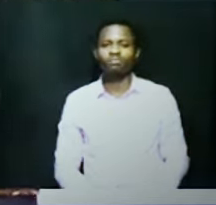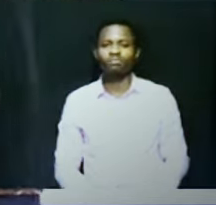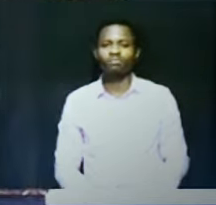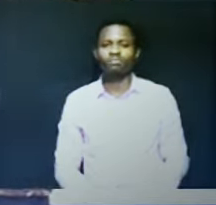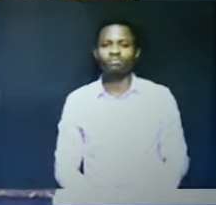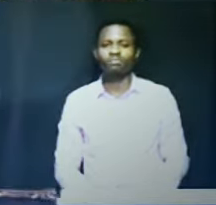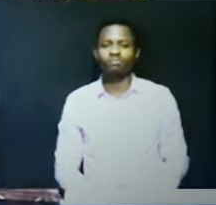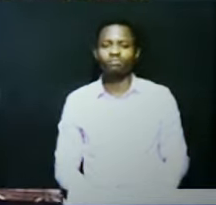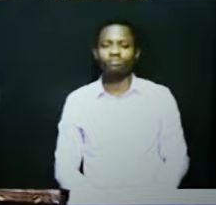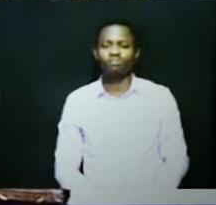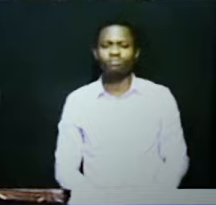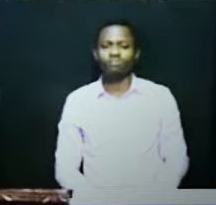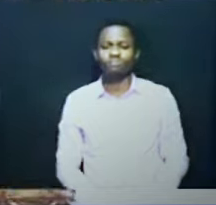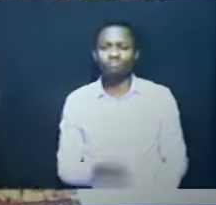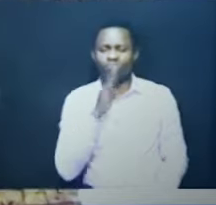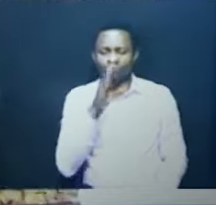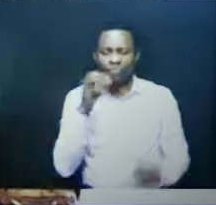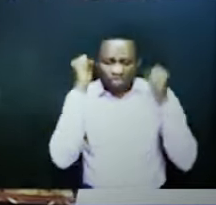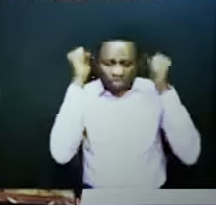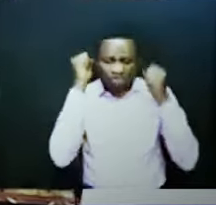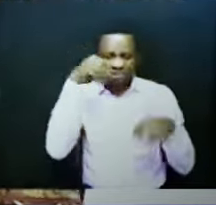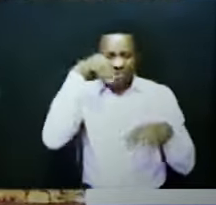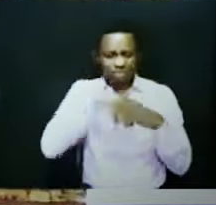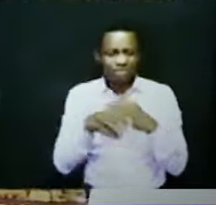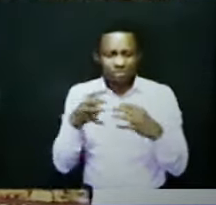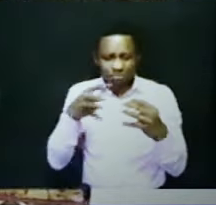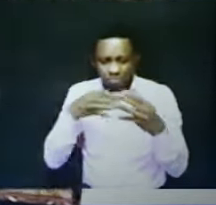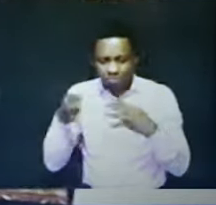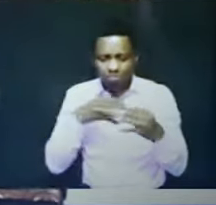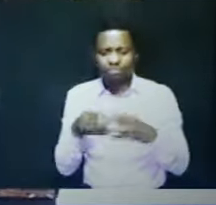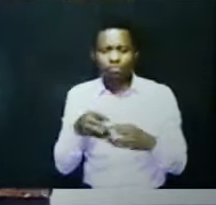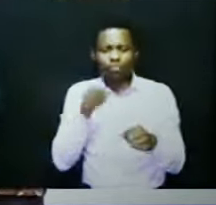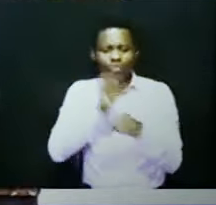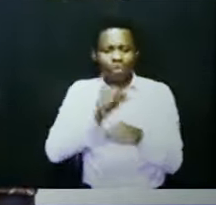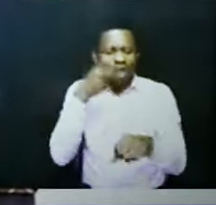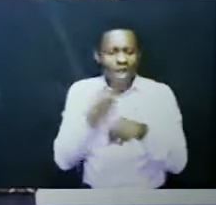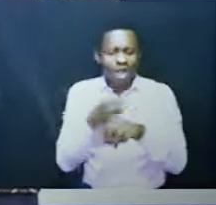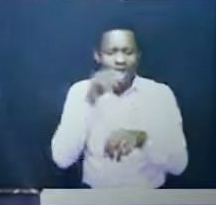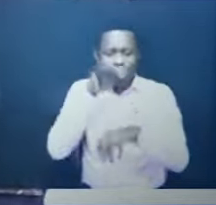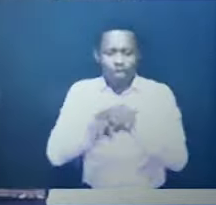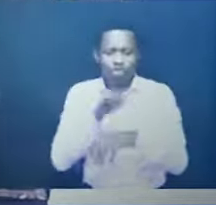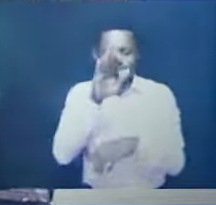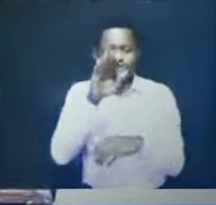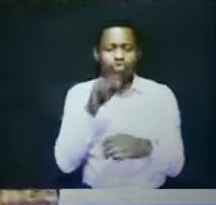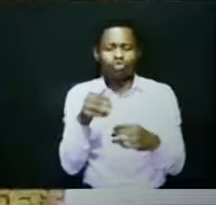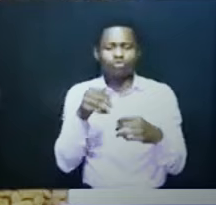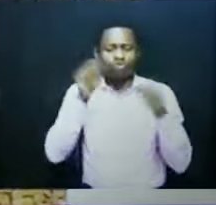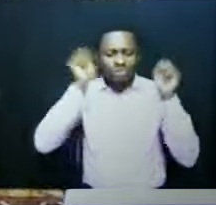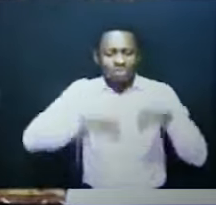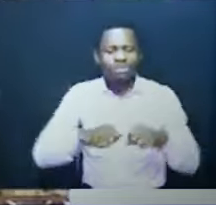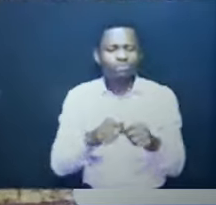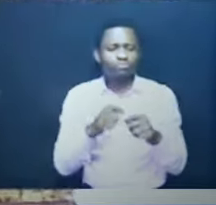Be diligent in this matter. Work hard on your abilities and graces and